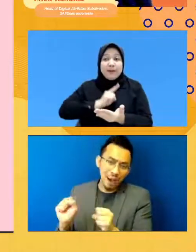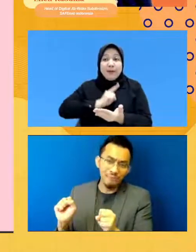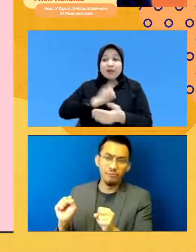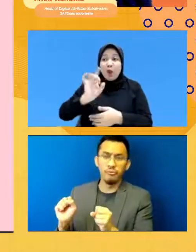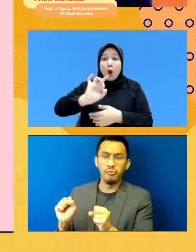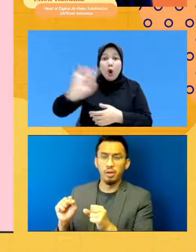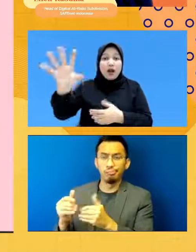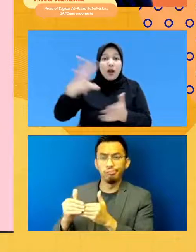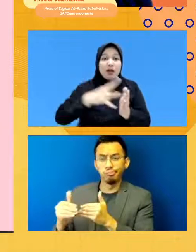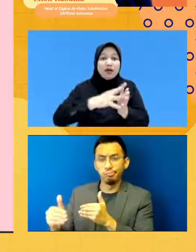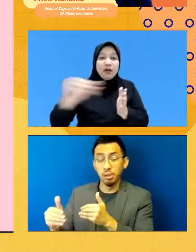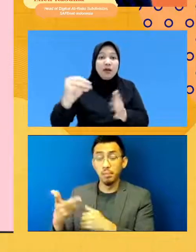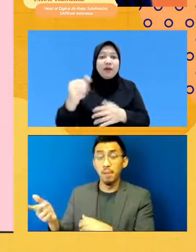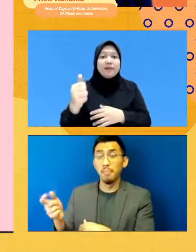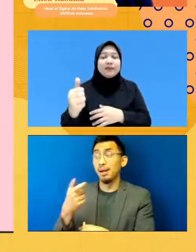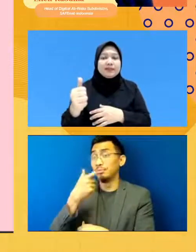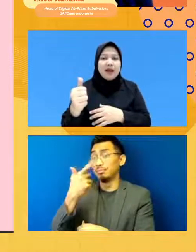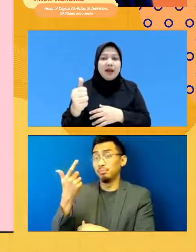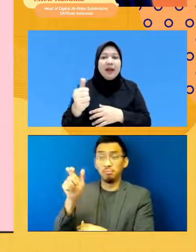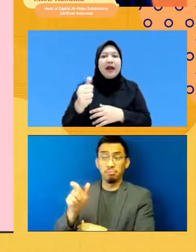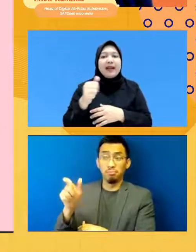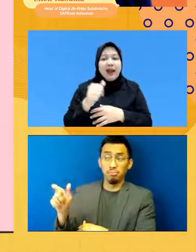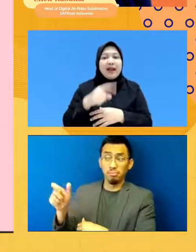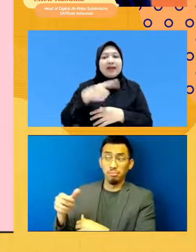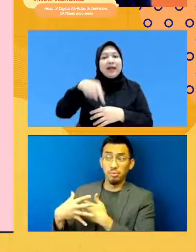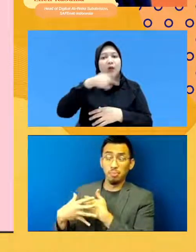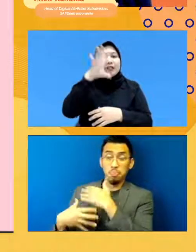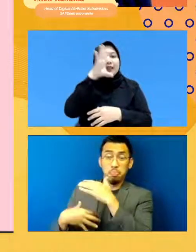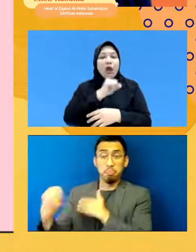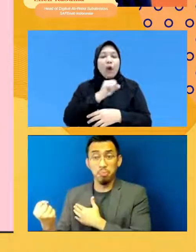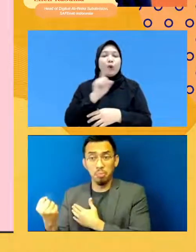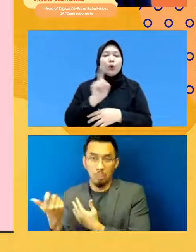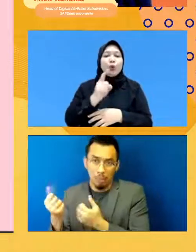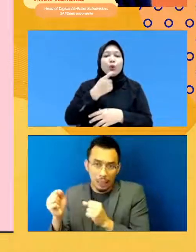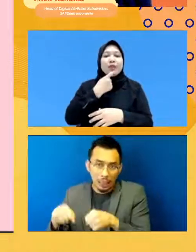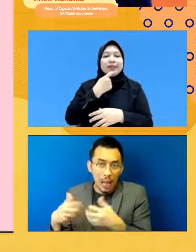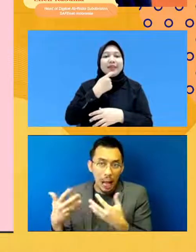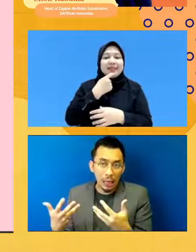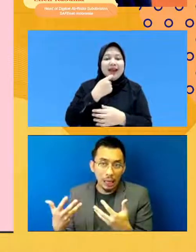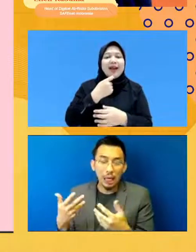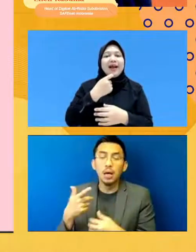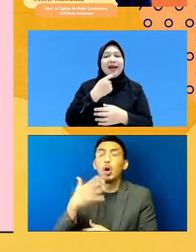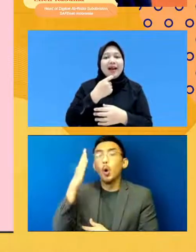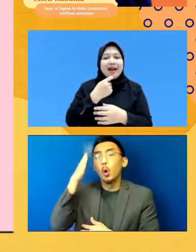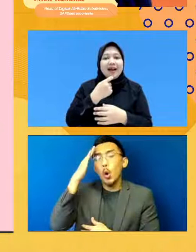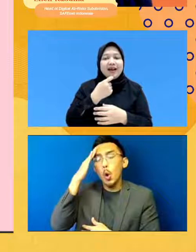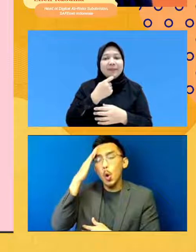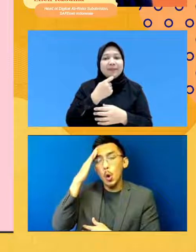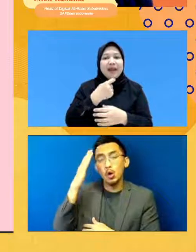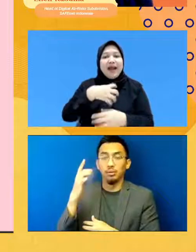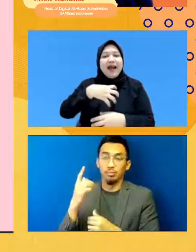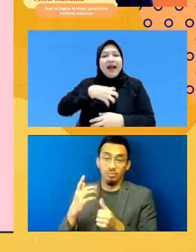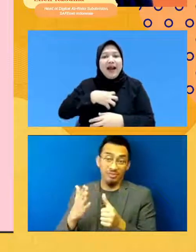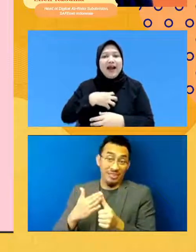understand about the rights to be forgotten, which is on the, I think the biggest regulation on privacy right now is still